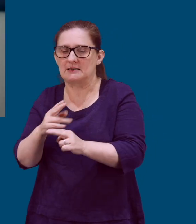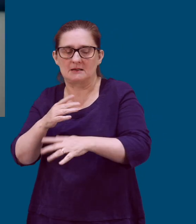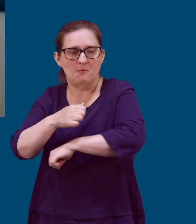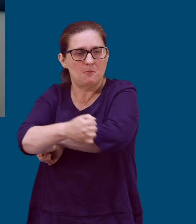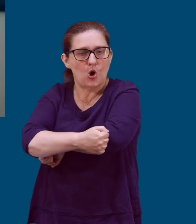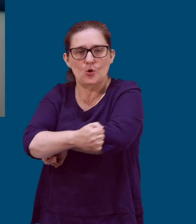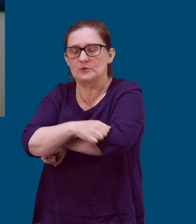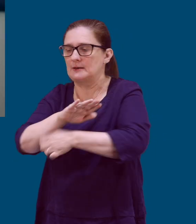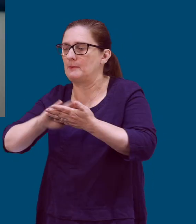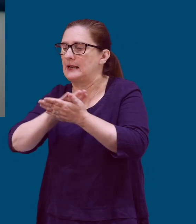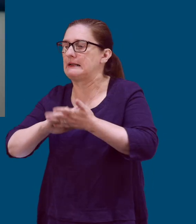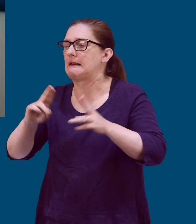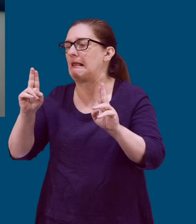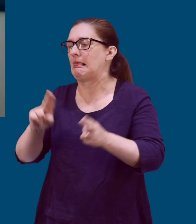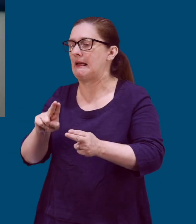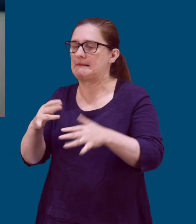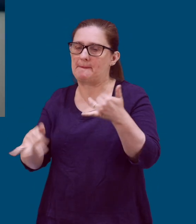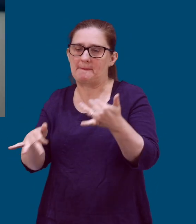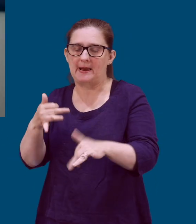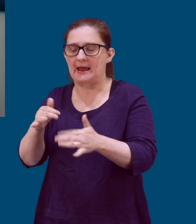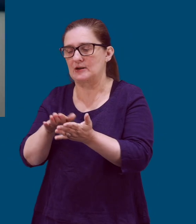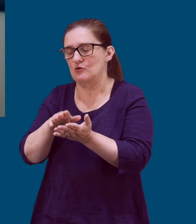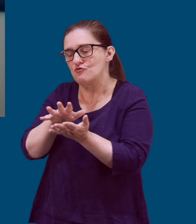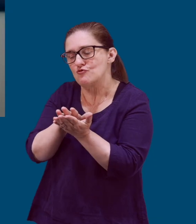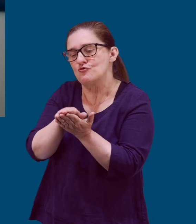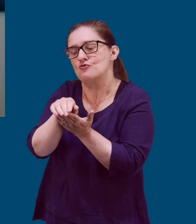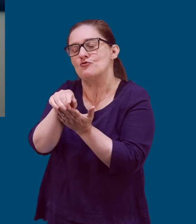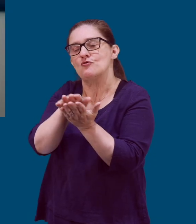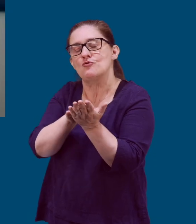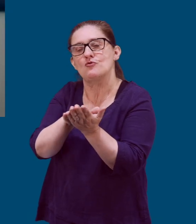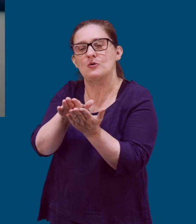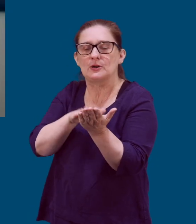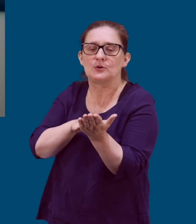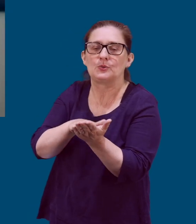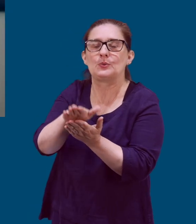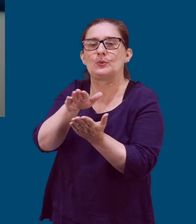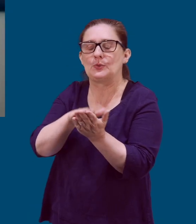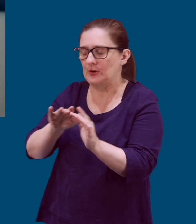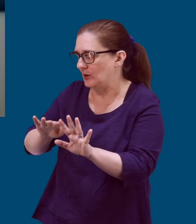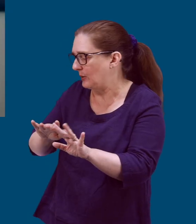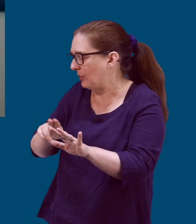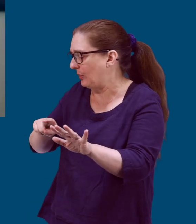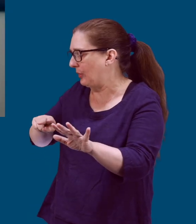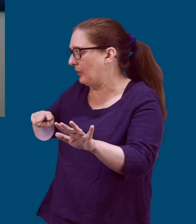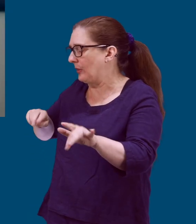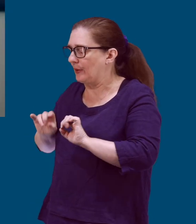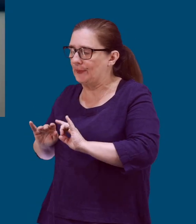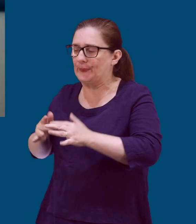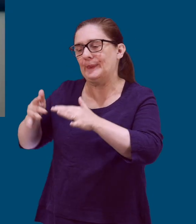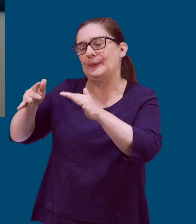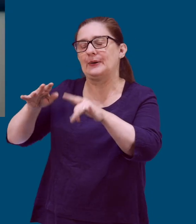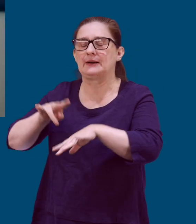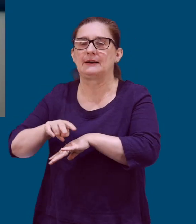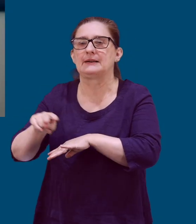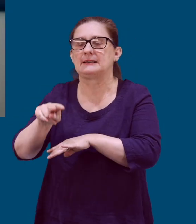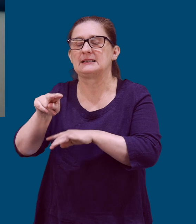I move across the cold floor, frictionless, emitting iridescent mucus. Blind